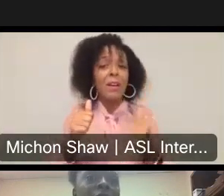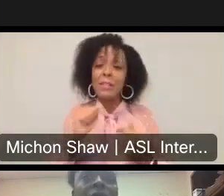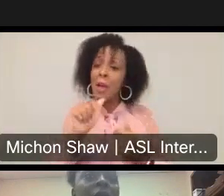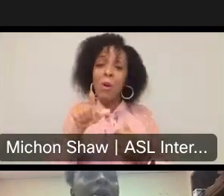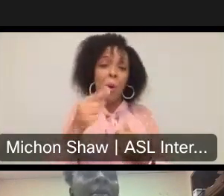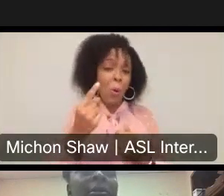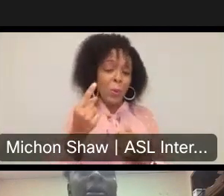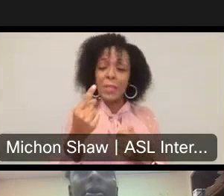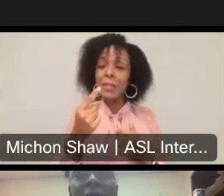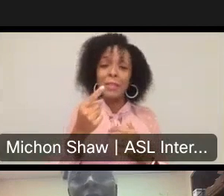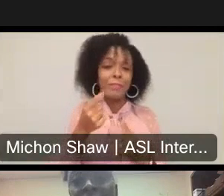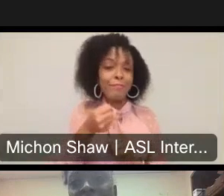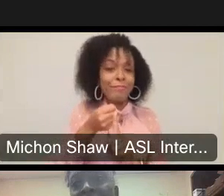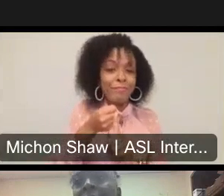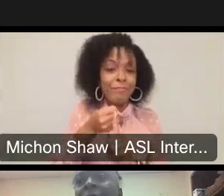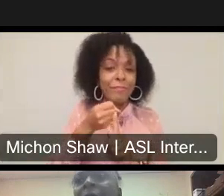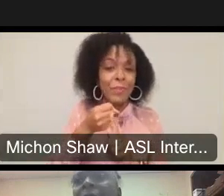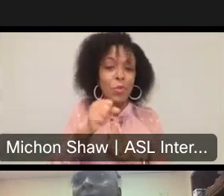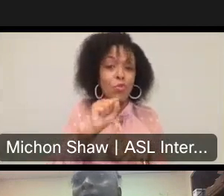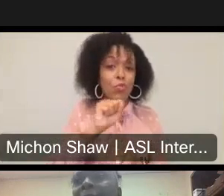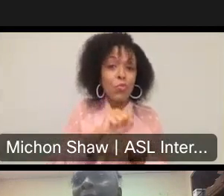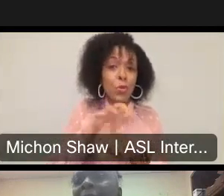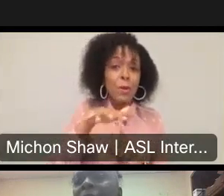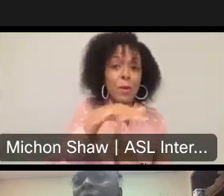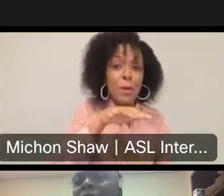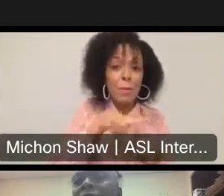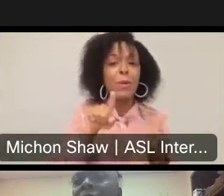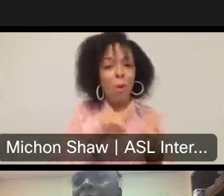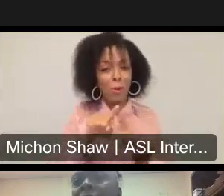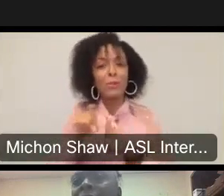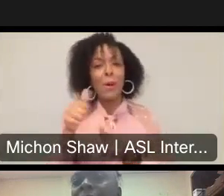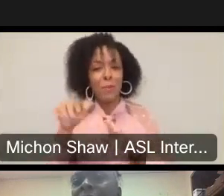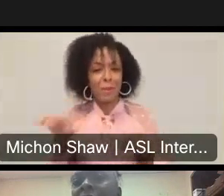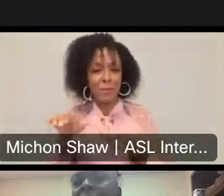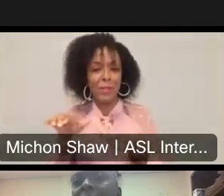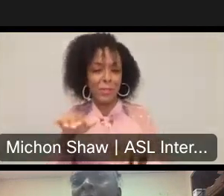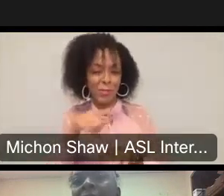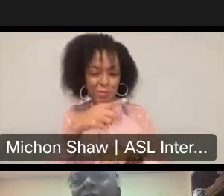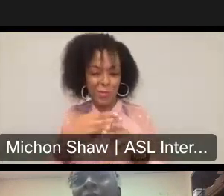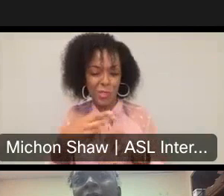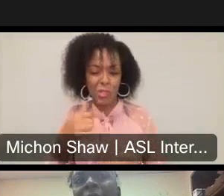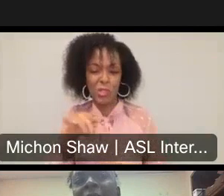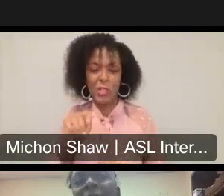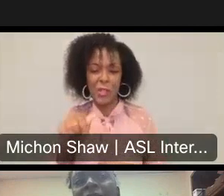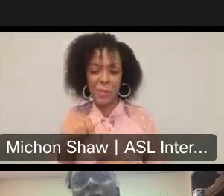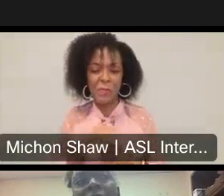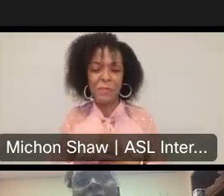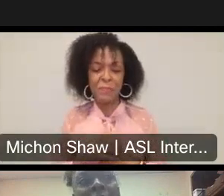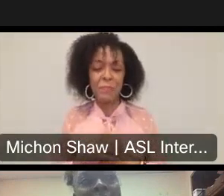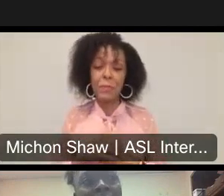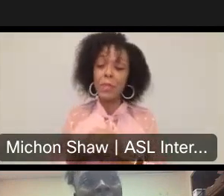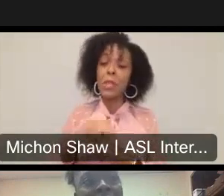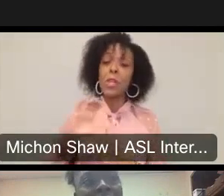that you were talking about earlier, Gina. I had a question from the chat, and there's been a lot of